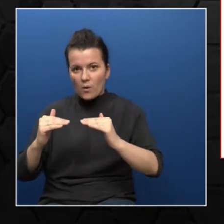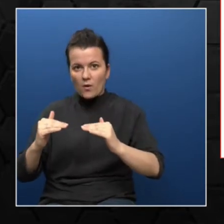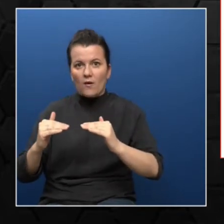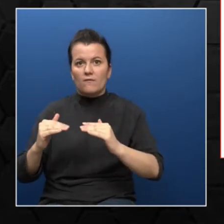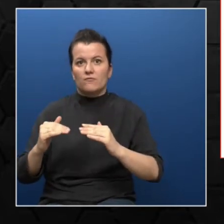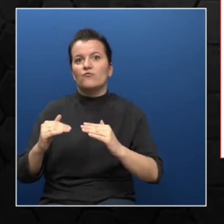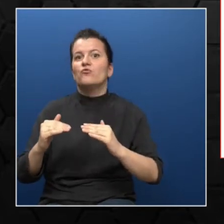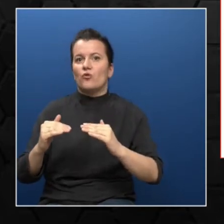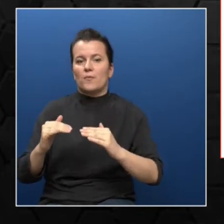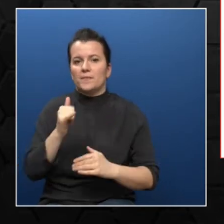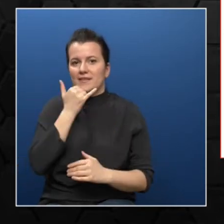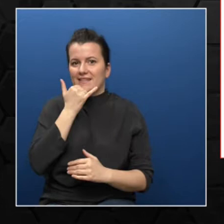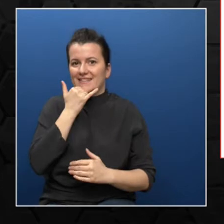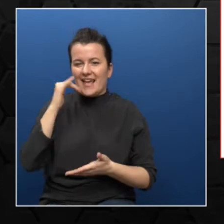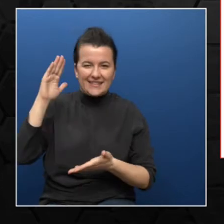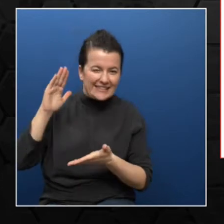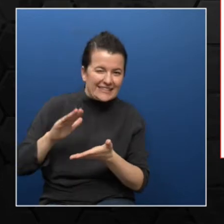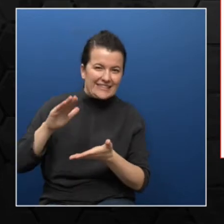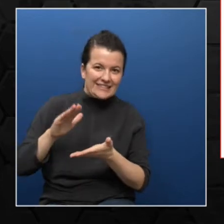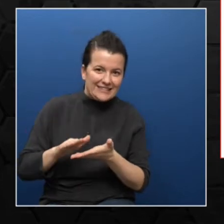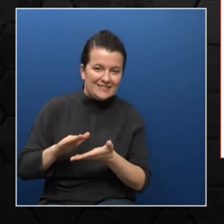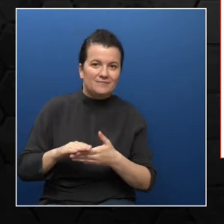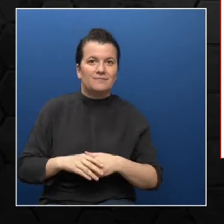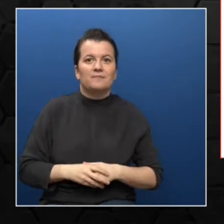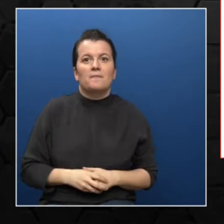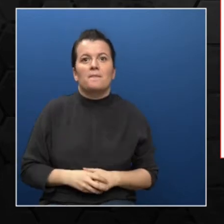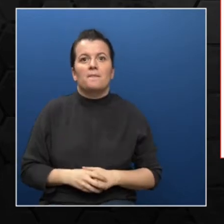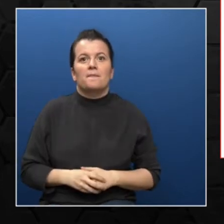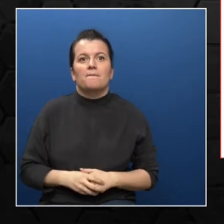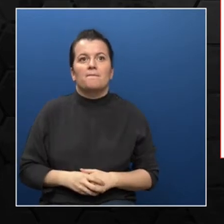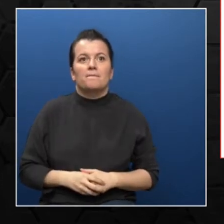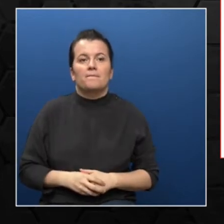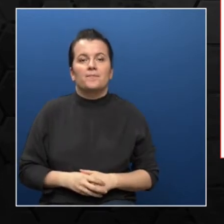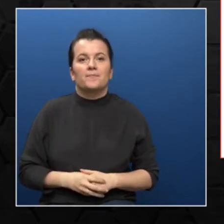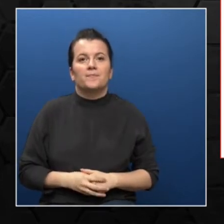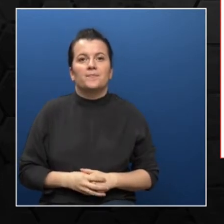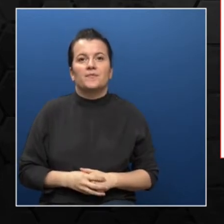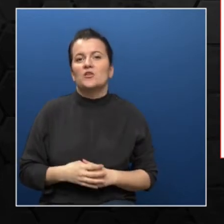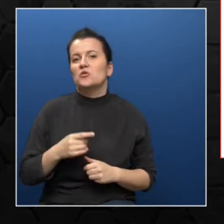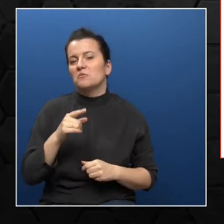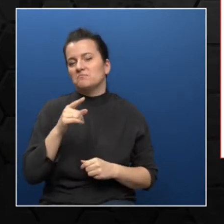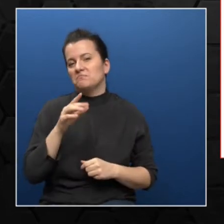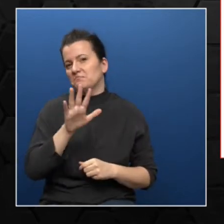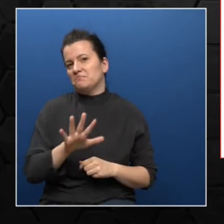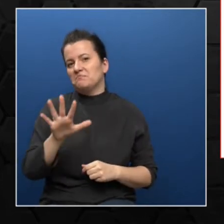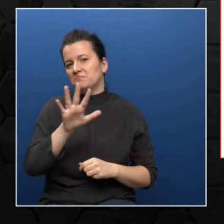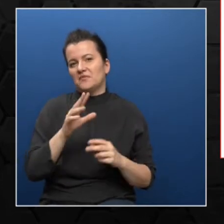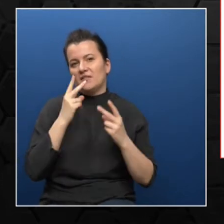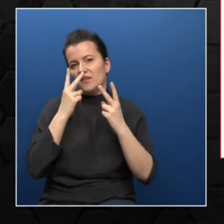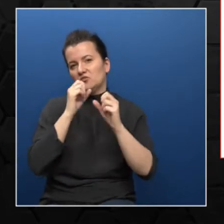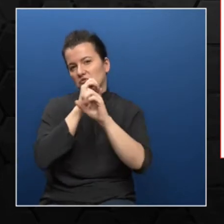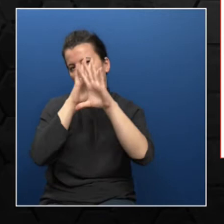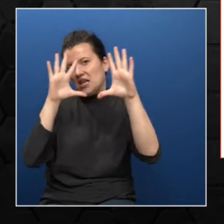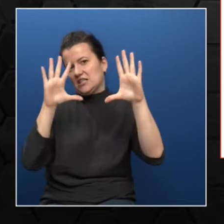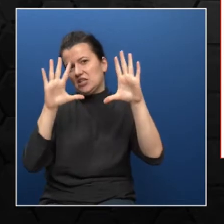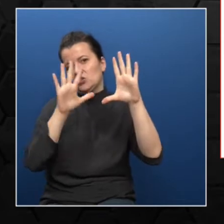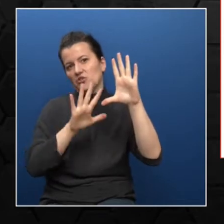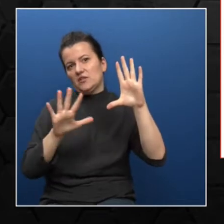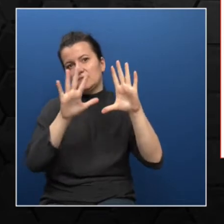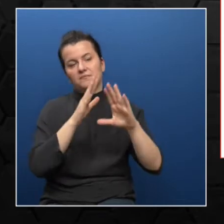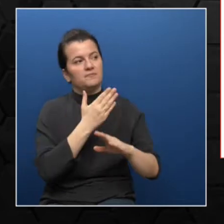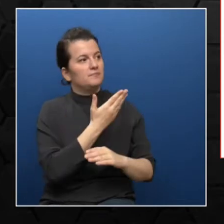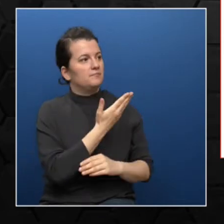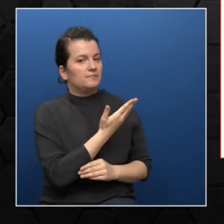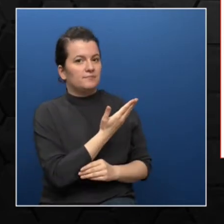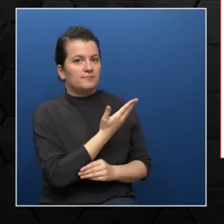this example, there aren't any markings, but just for a visualization. So you can see the